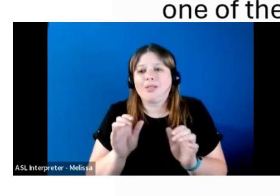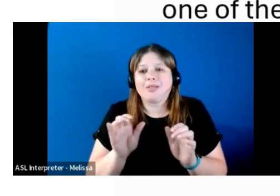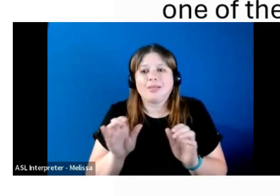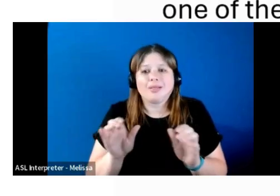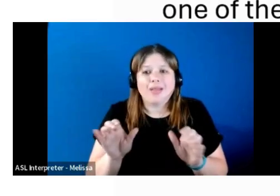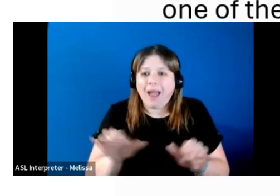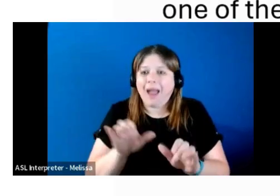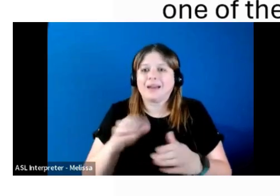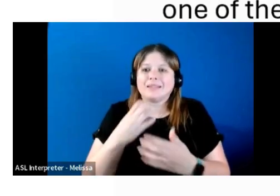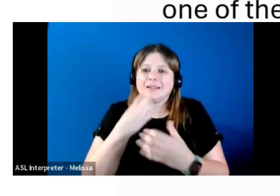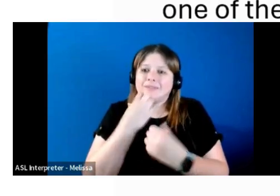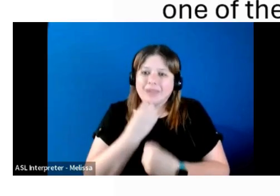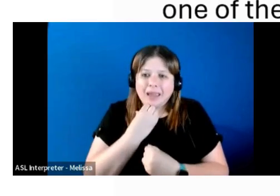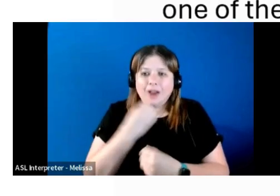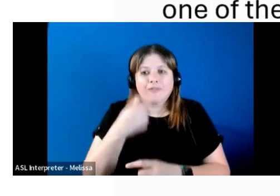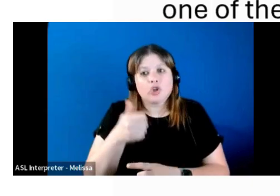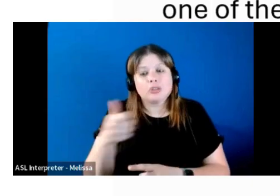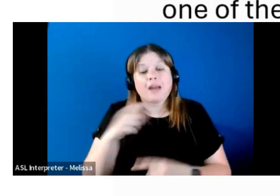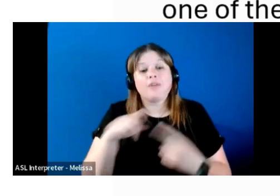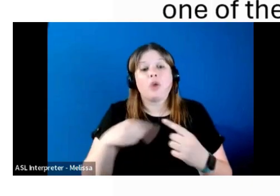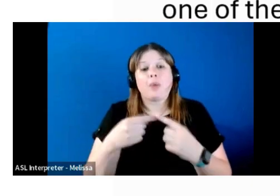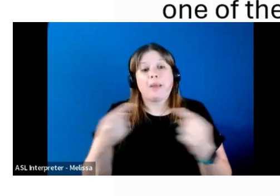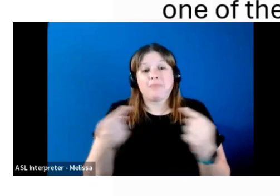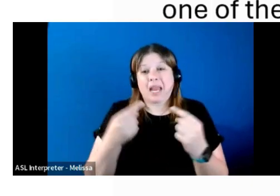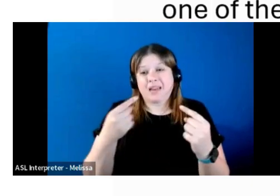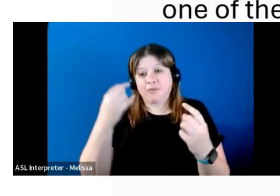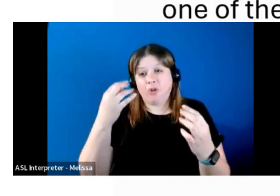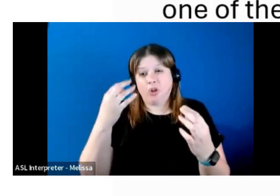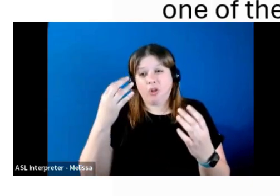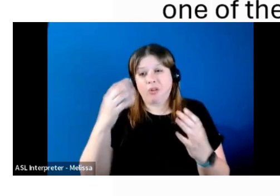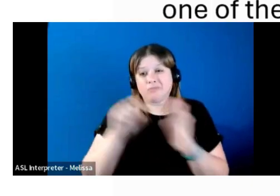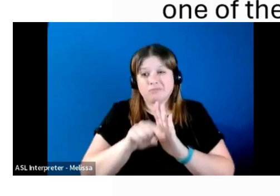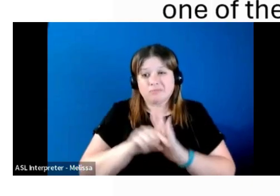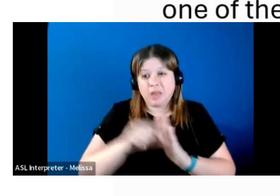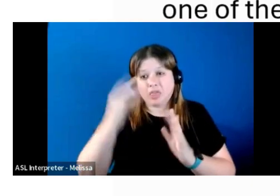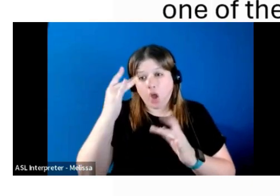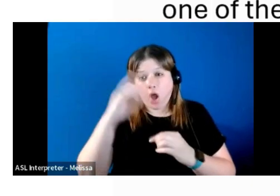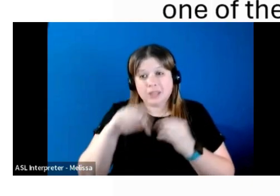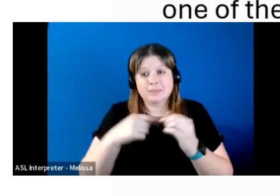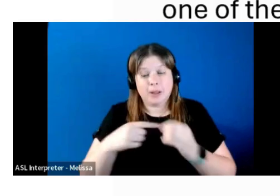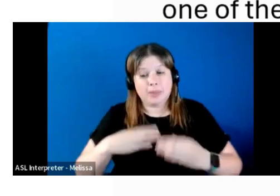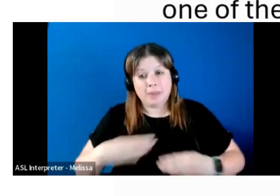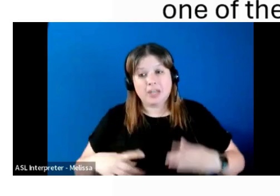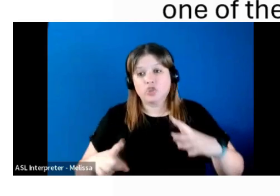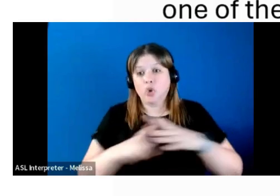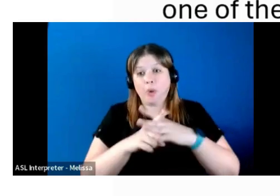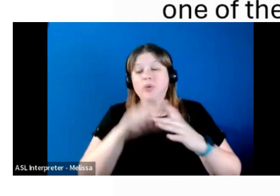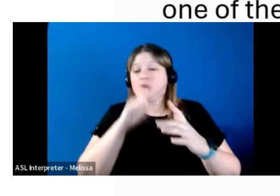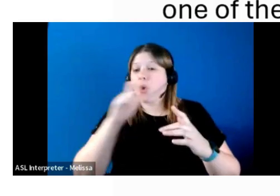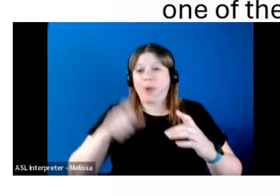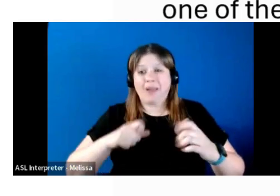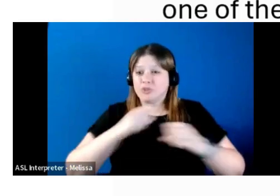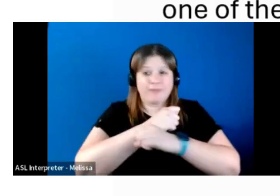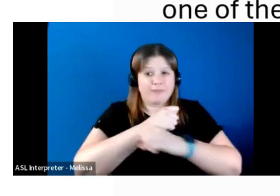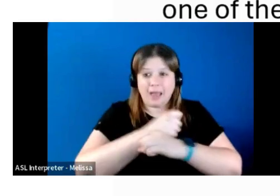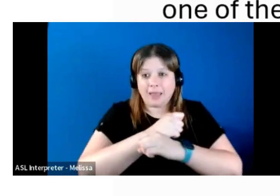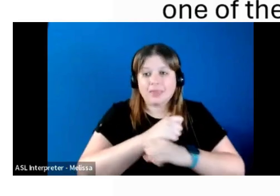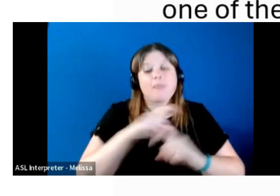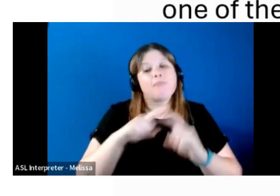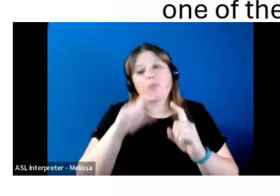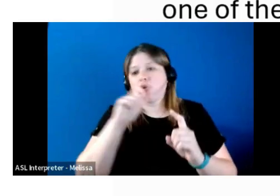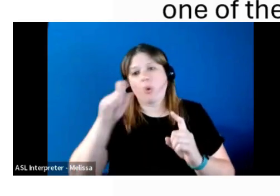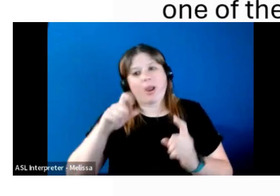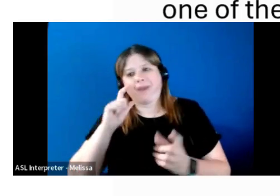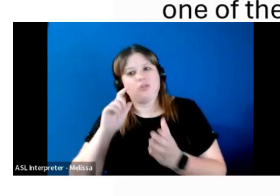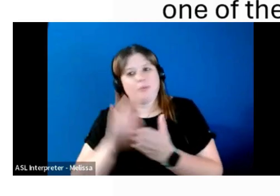about the body show up, we don't have to fight them, but we also don't have to believe them. Sometimes the most